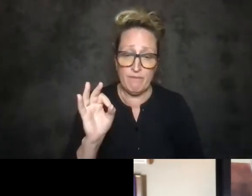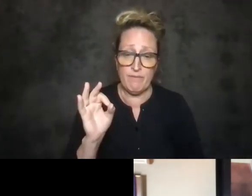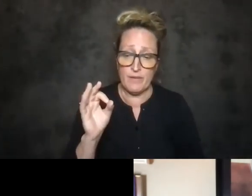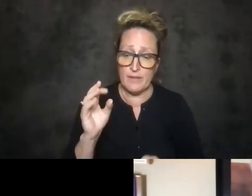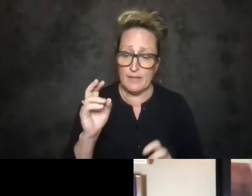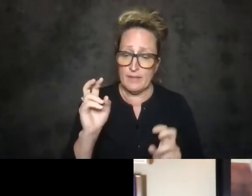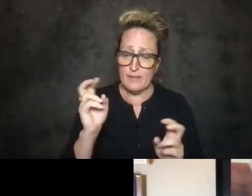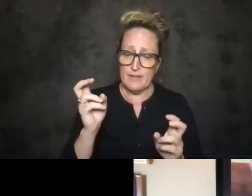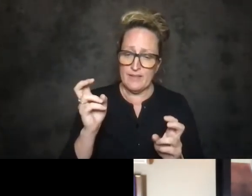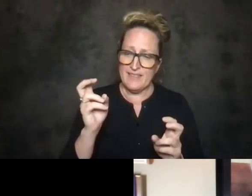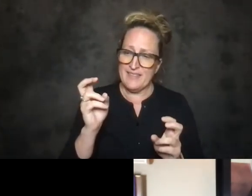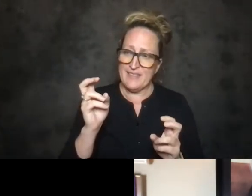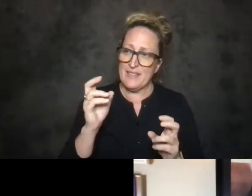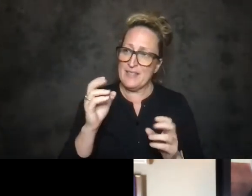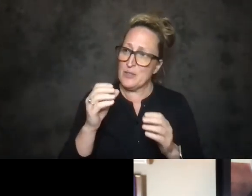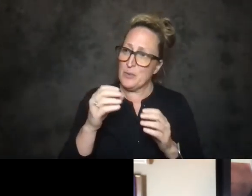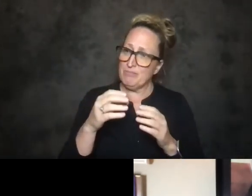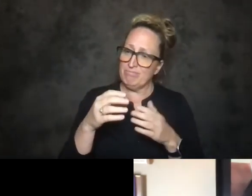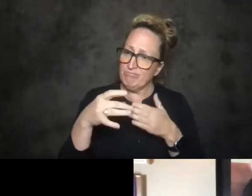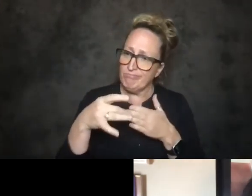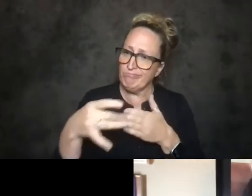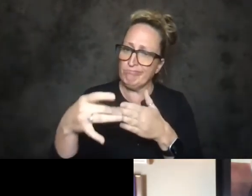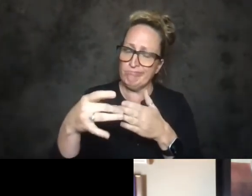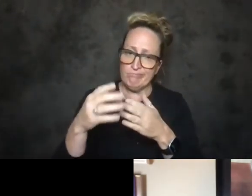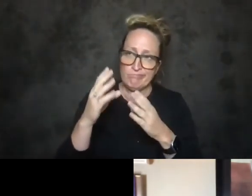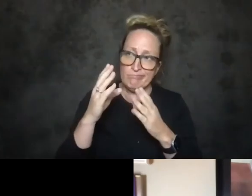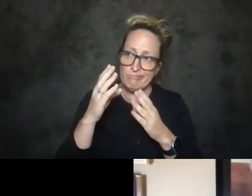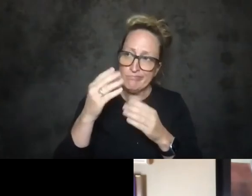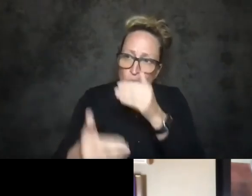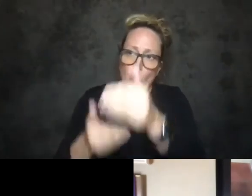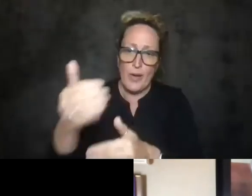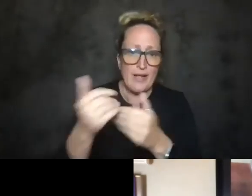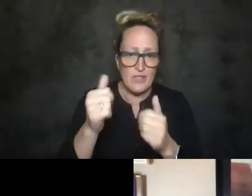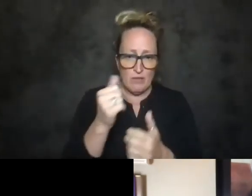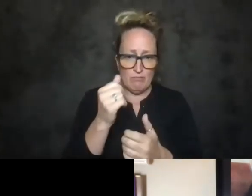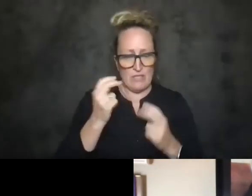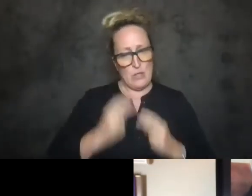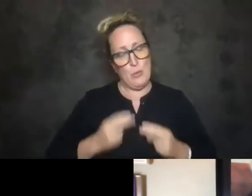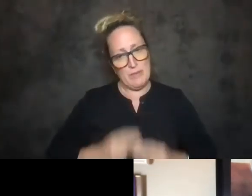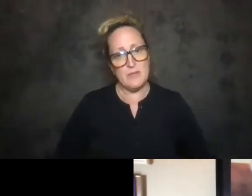of that move us forward as human beings.